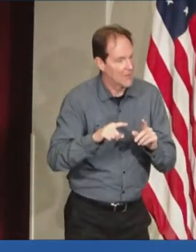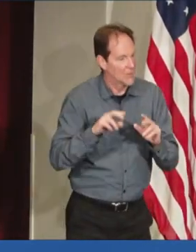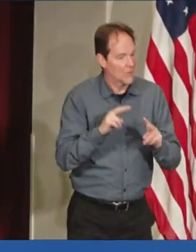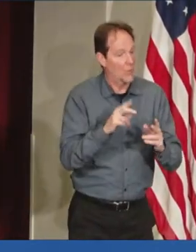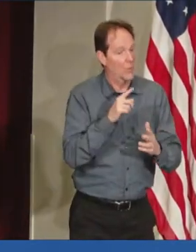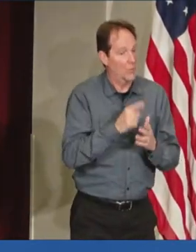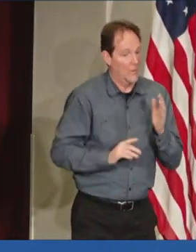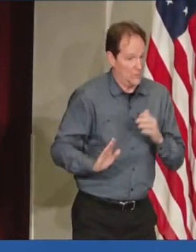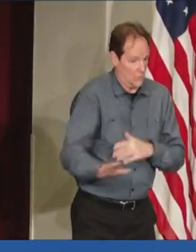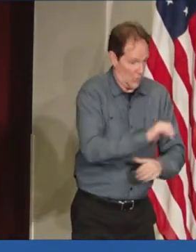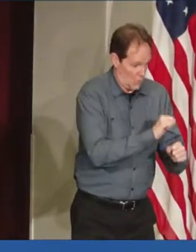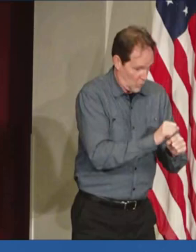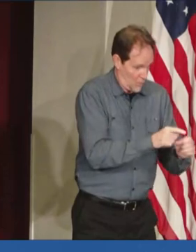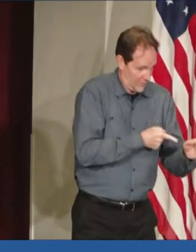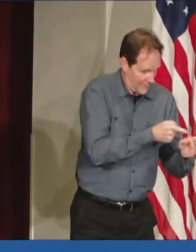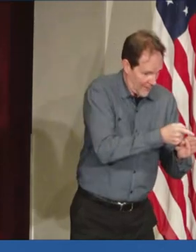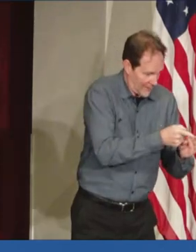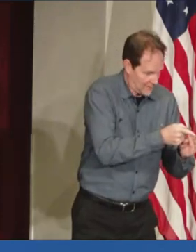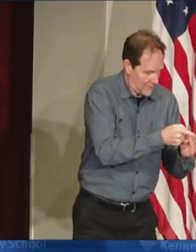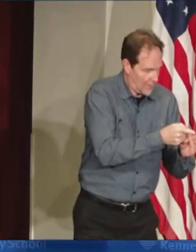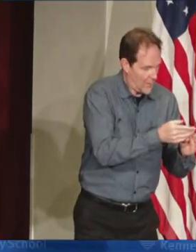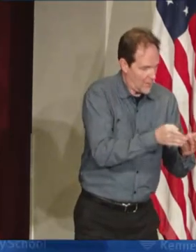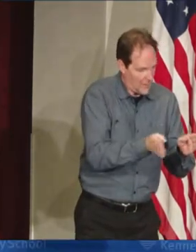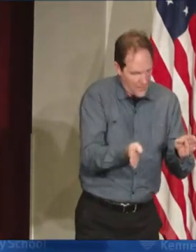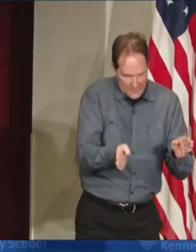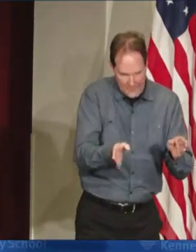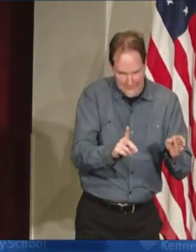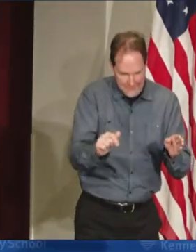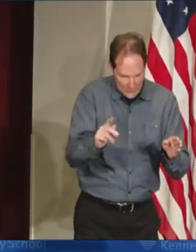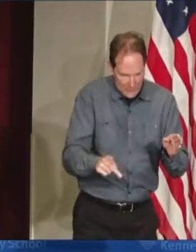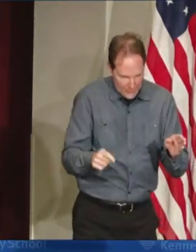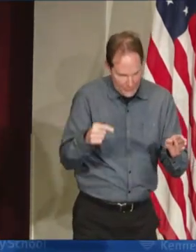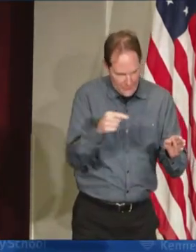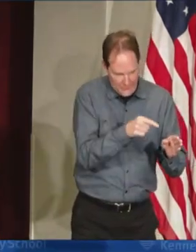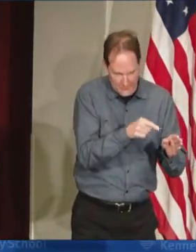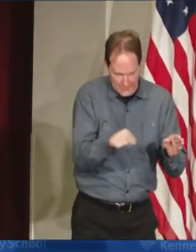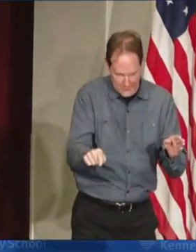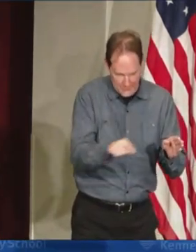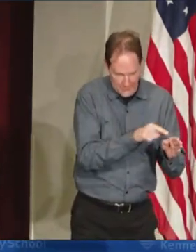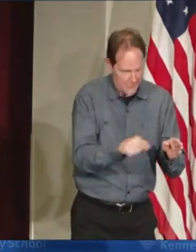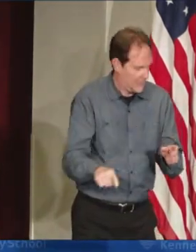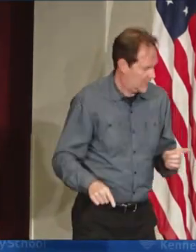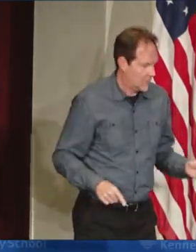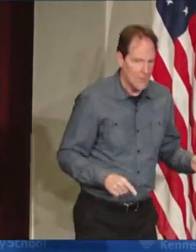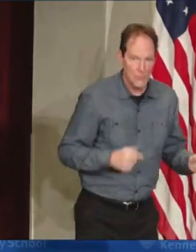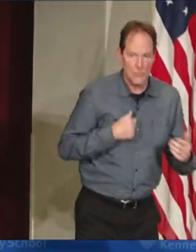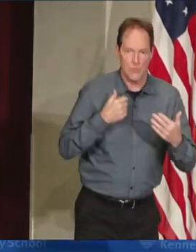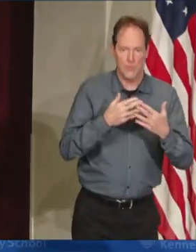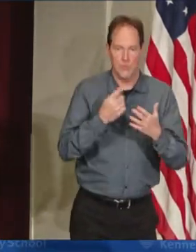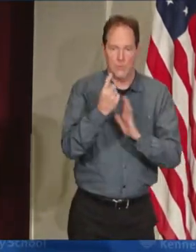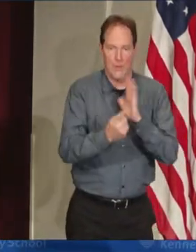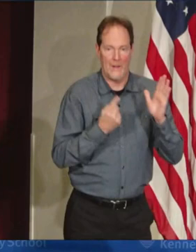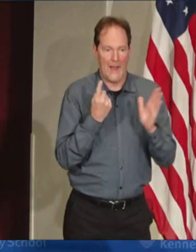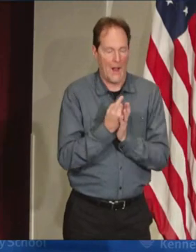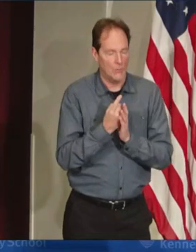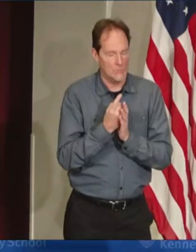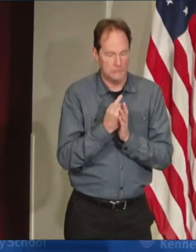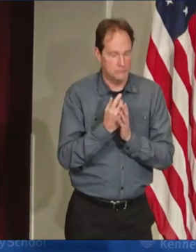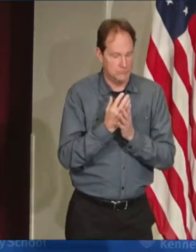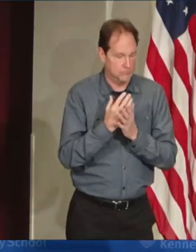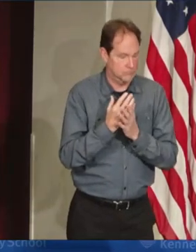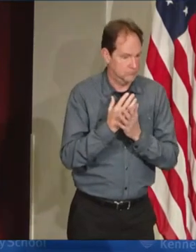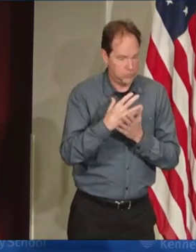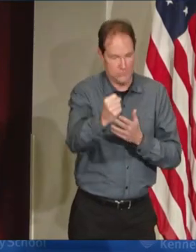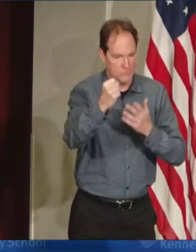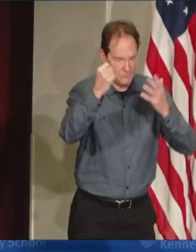of what you're doing. So I can't believe we're at the end of our hour. The time has flown by. I